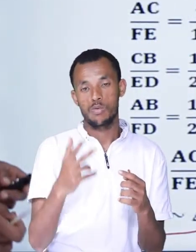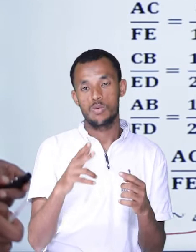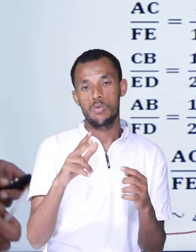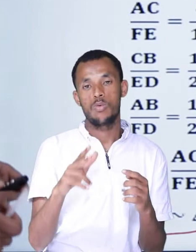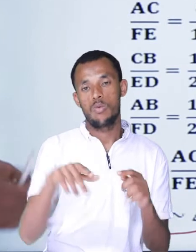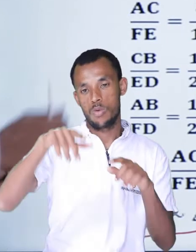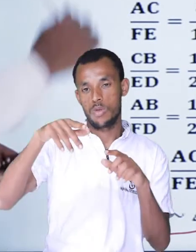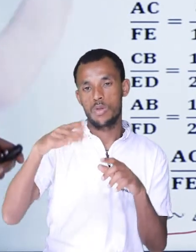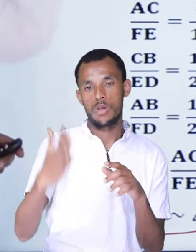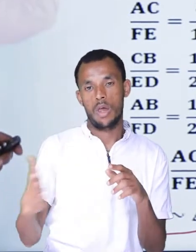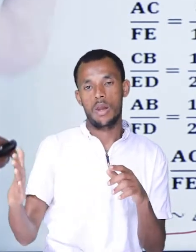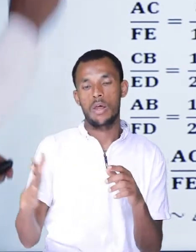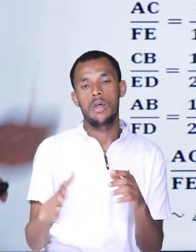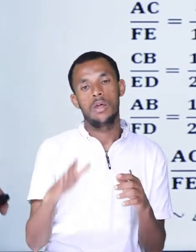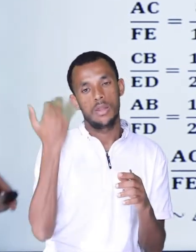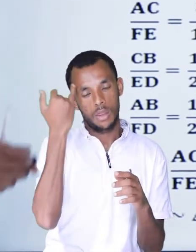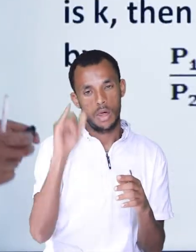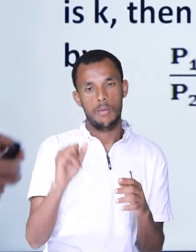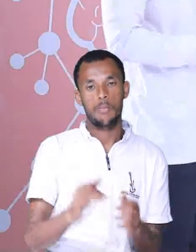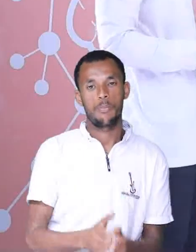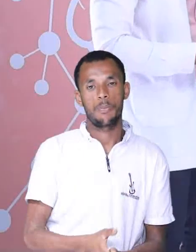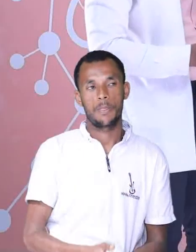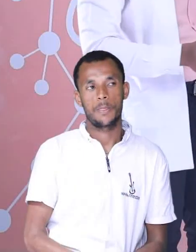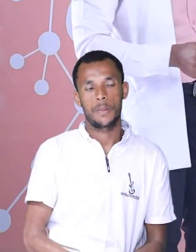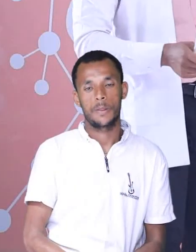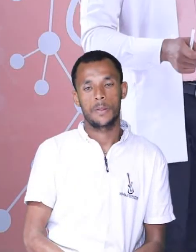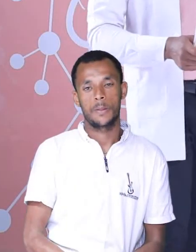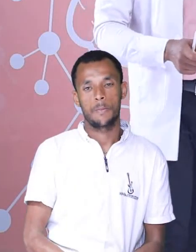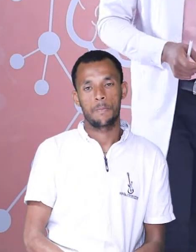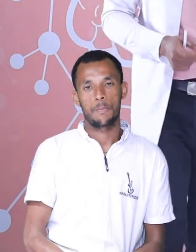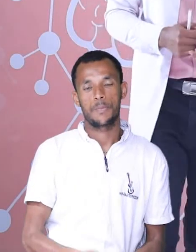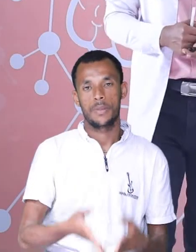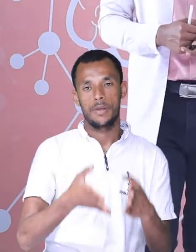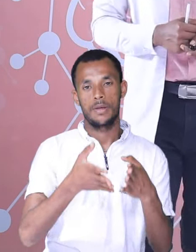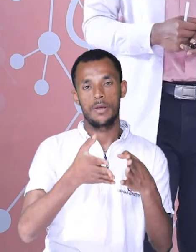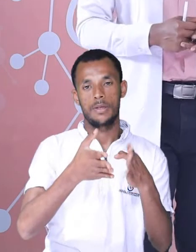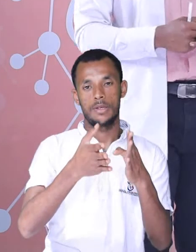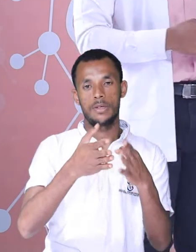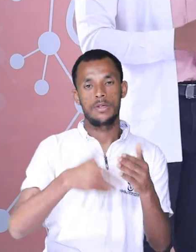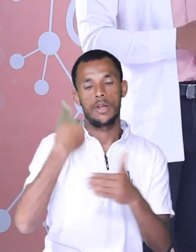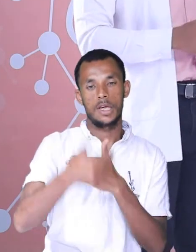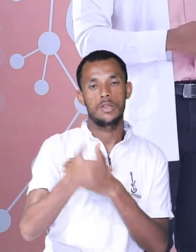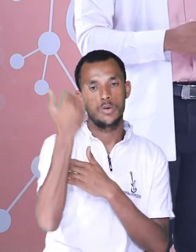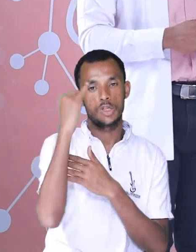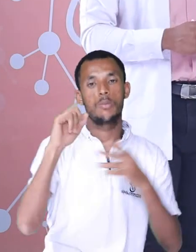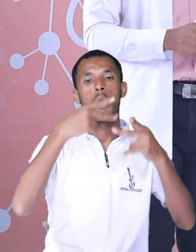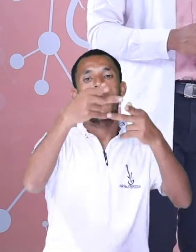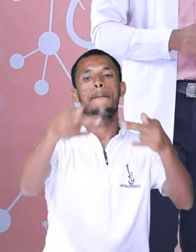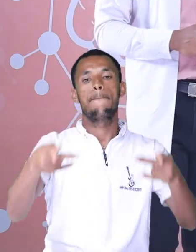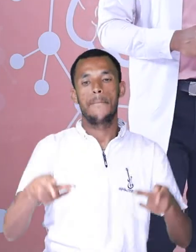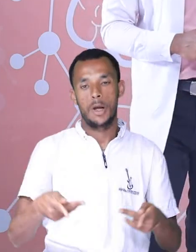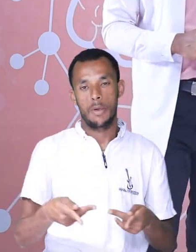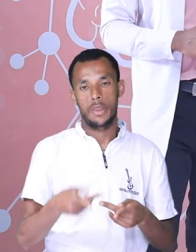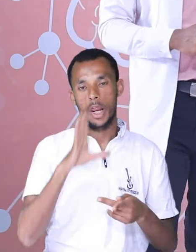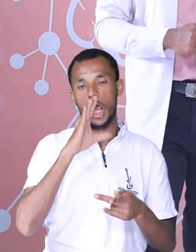side-side-side similarity theorem. So, the next concept is perimeter and area